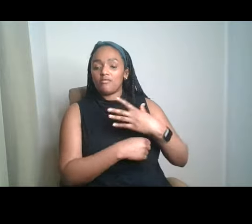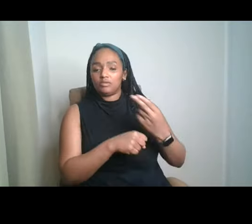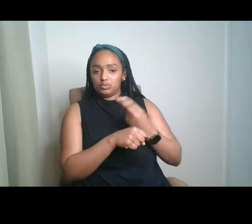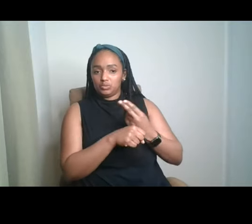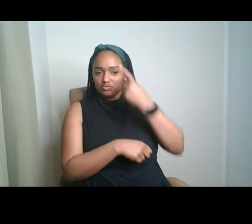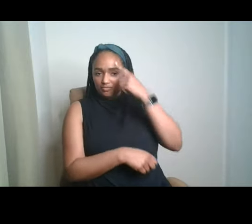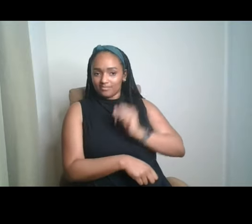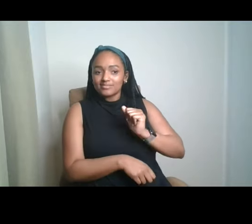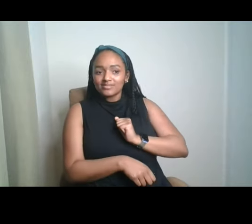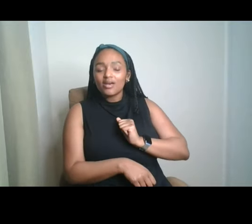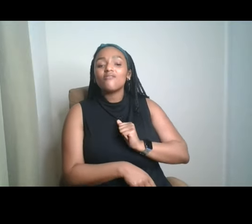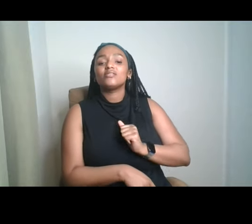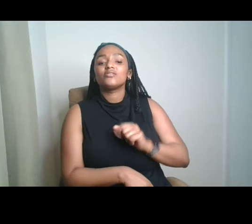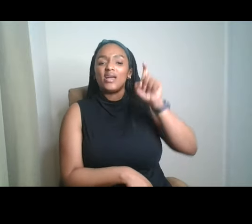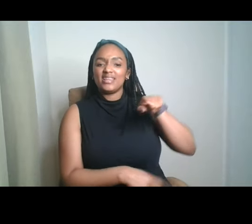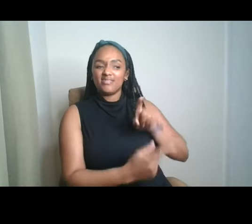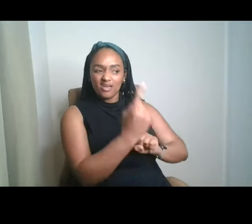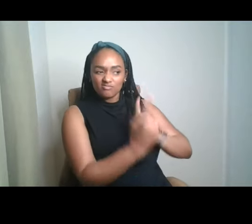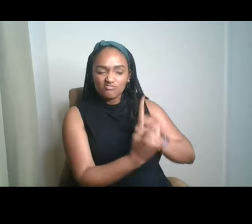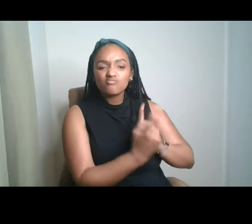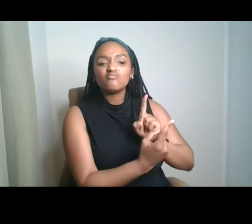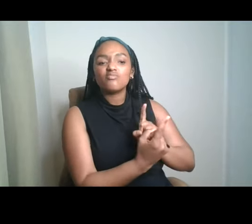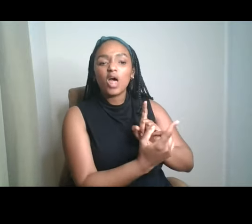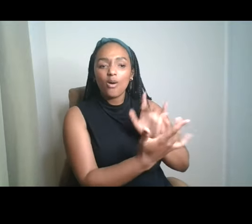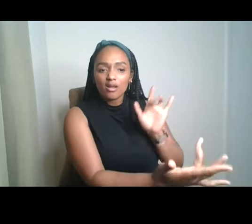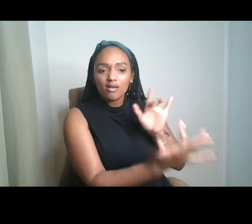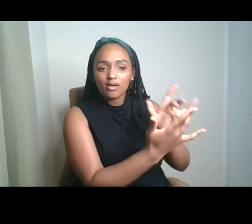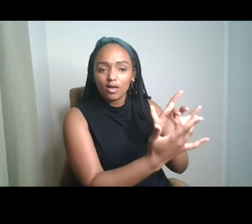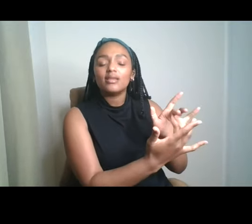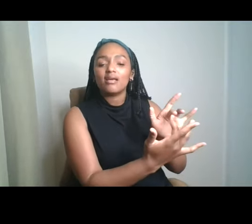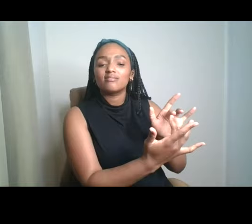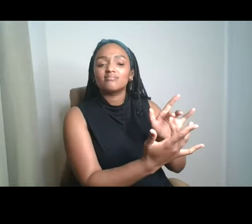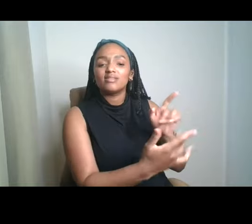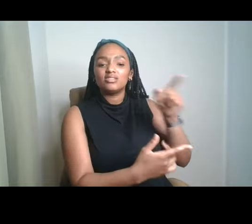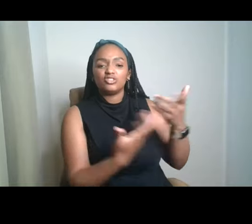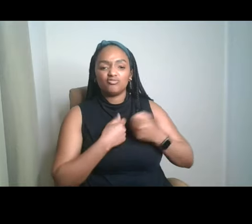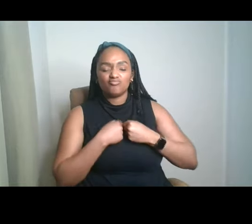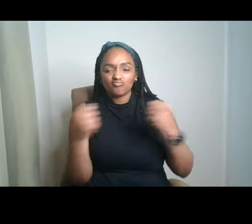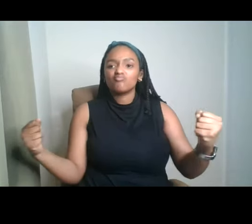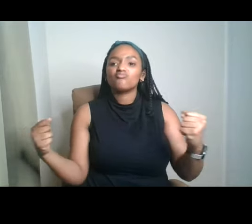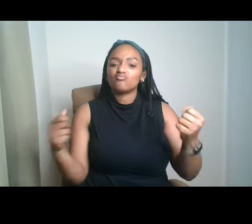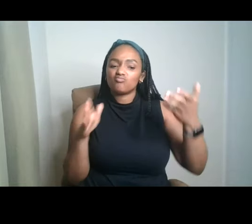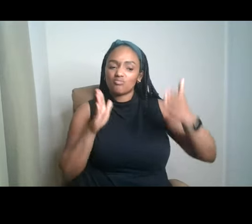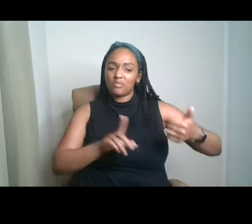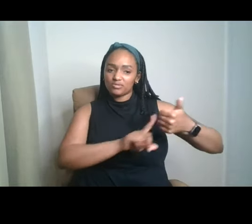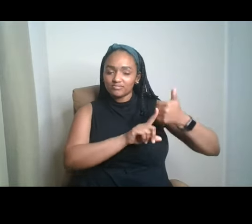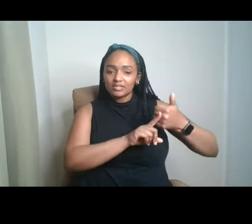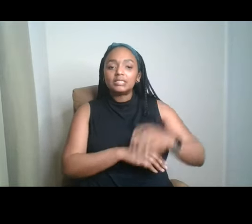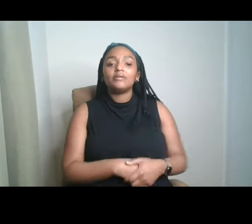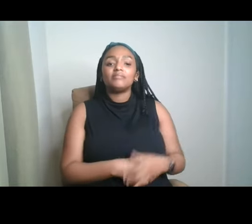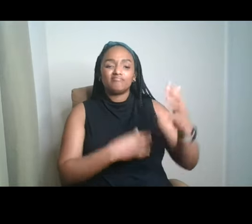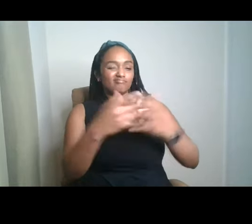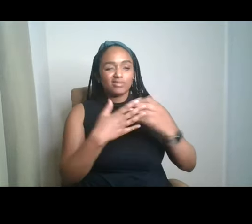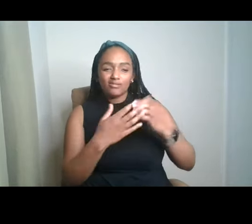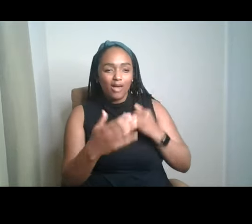especially with someone like her, as open as she is as a person. I feel like she's really someone who's, no matter what status she's